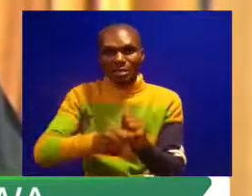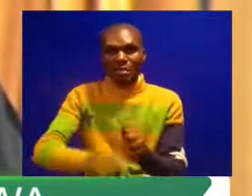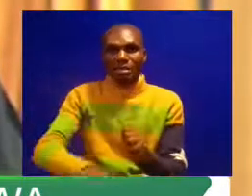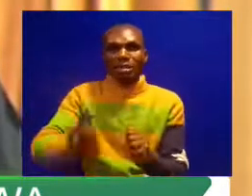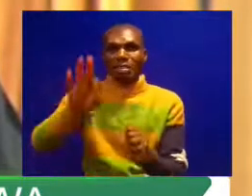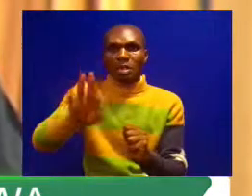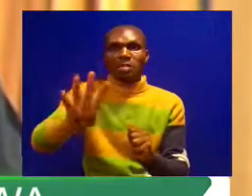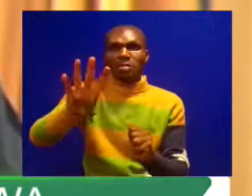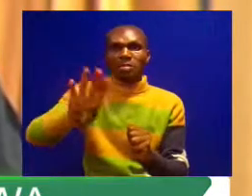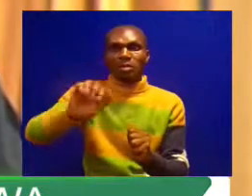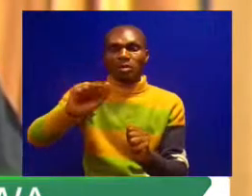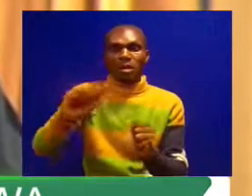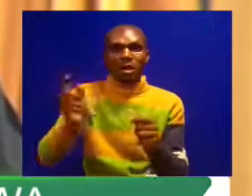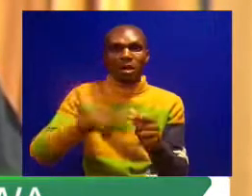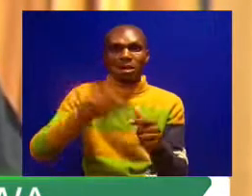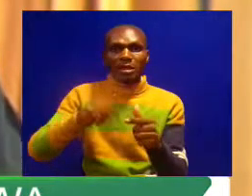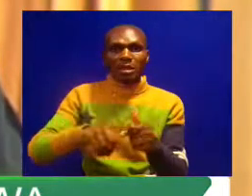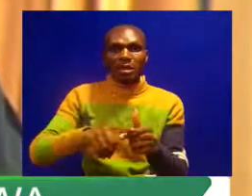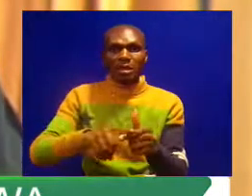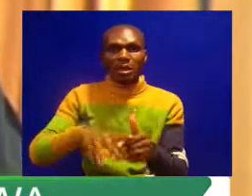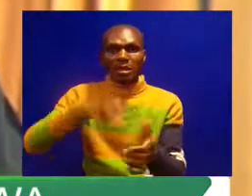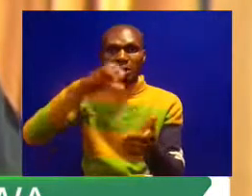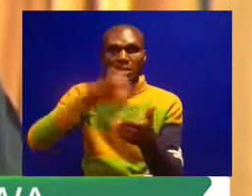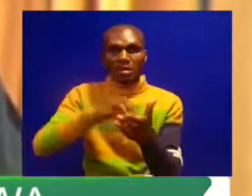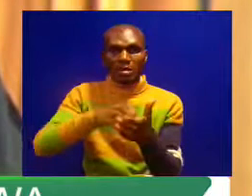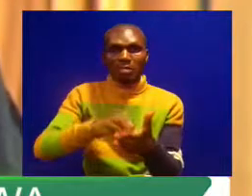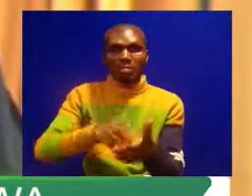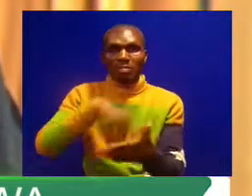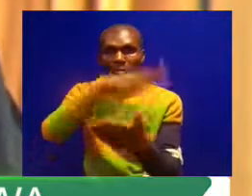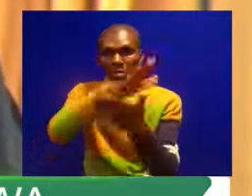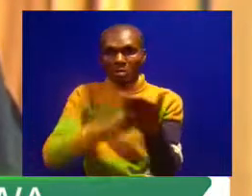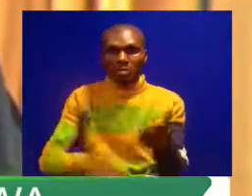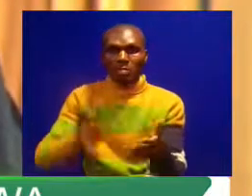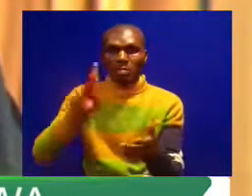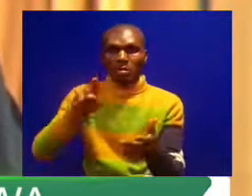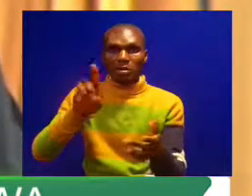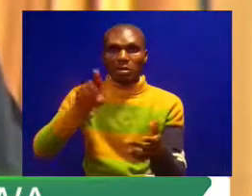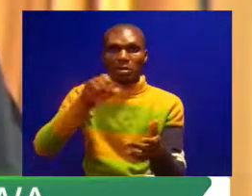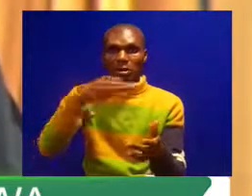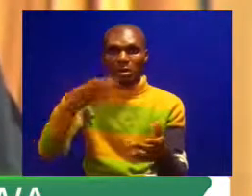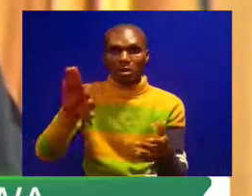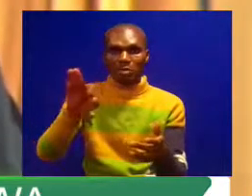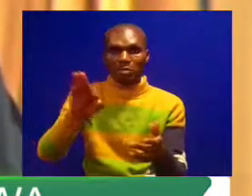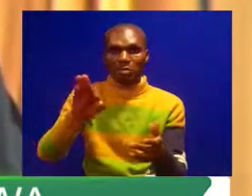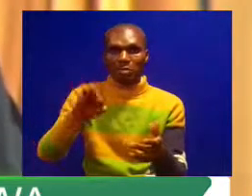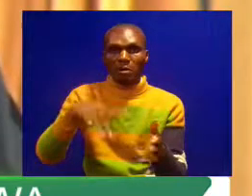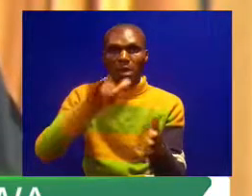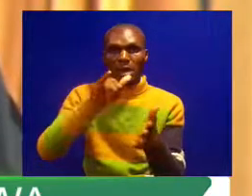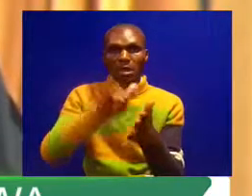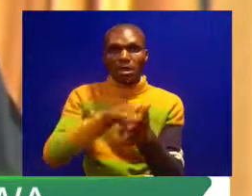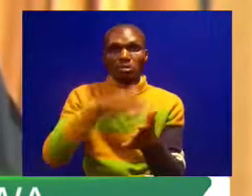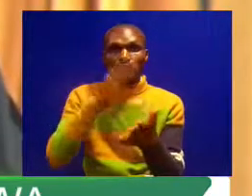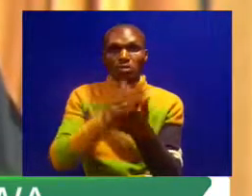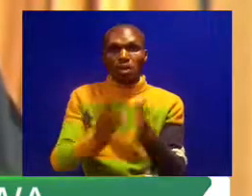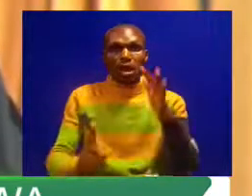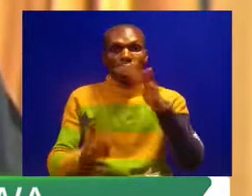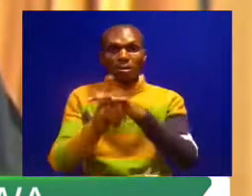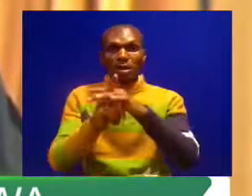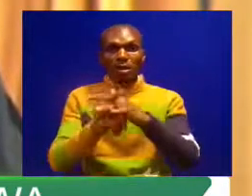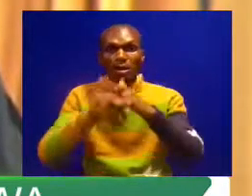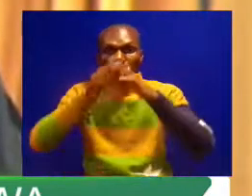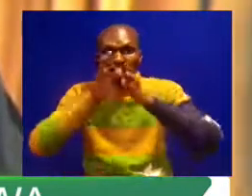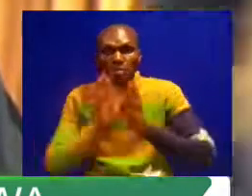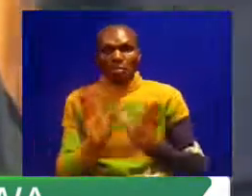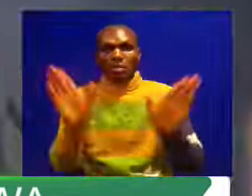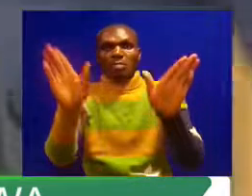them to the portable document format, that is PDF, that eventually appeared on the public